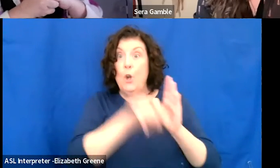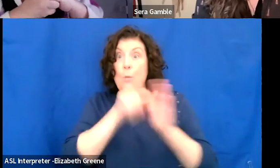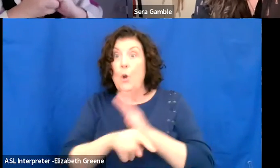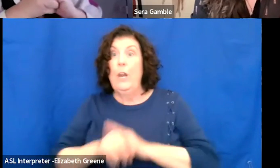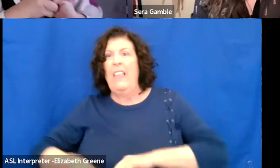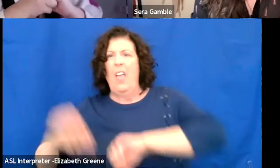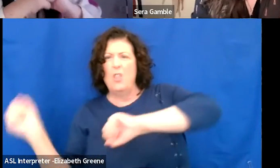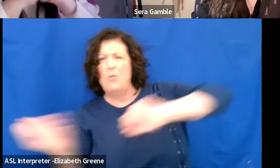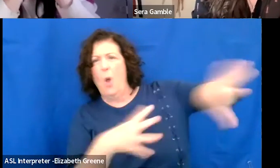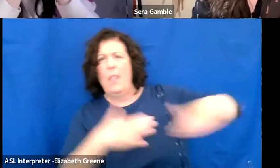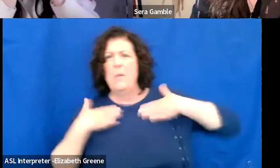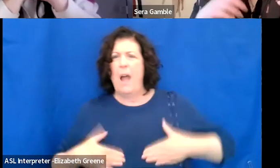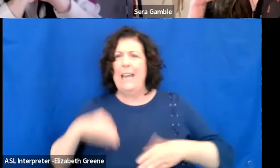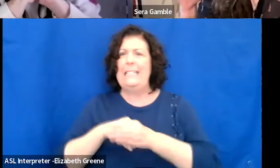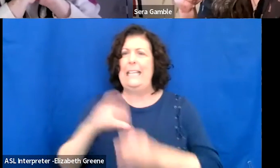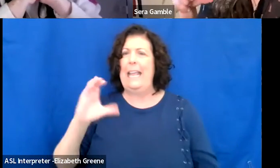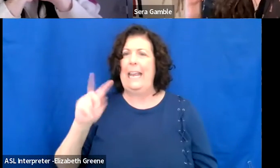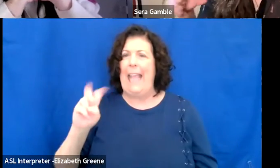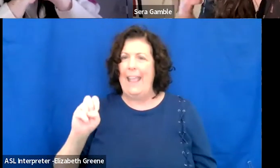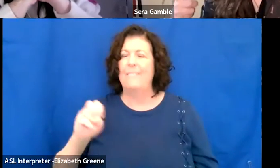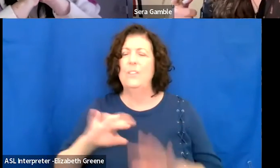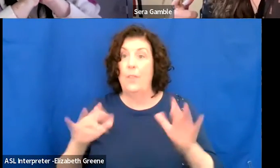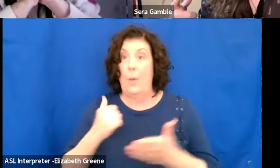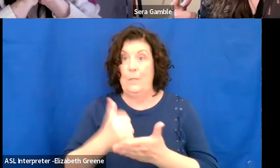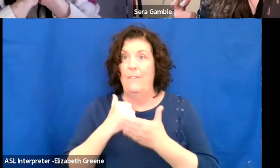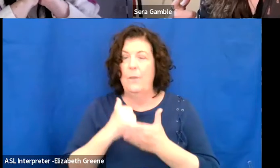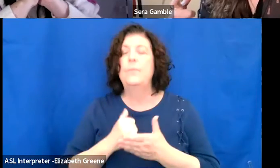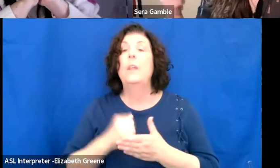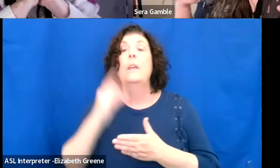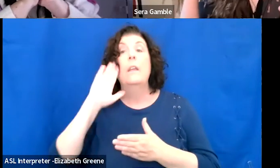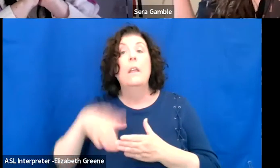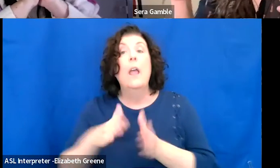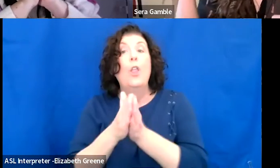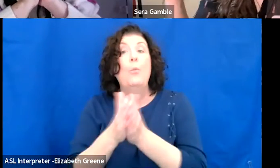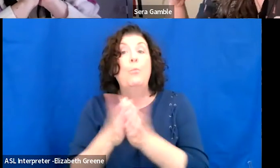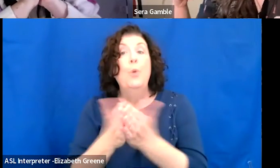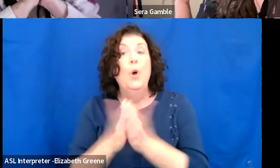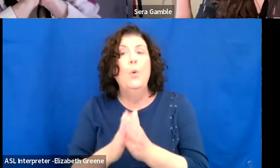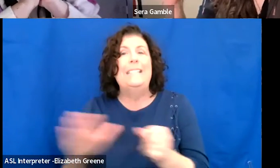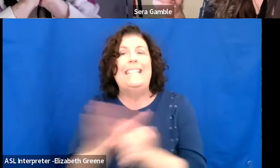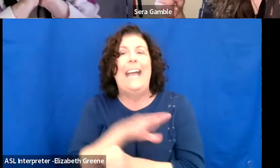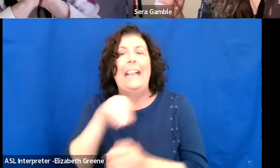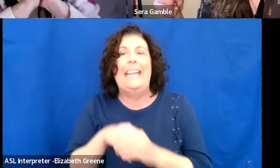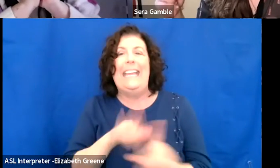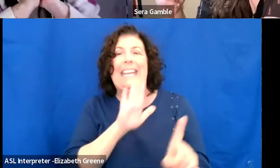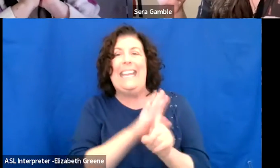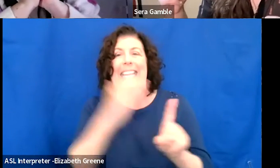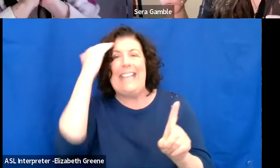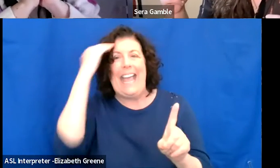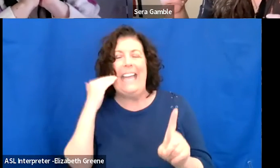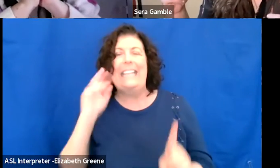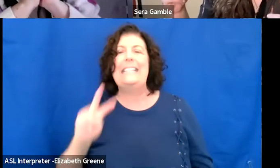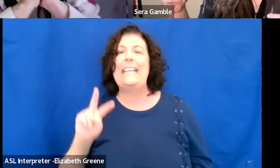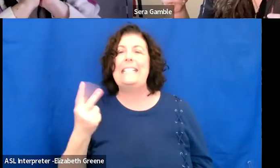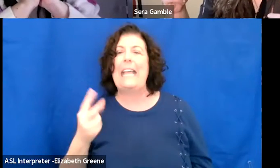that was helpful. The book is entirely in his head, having this second person inner monologue. And